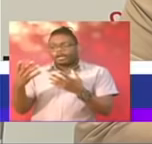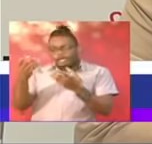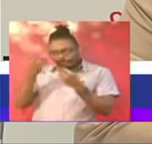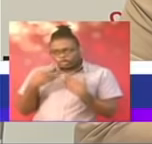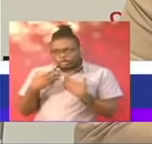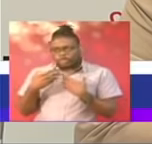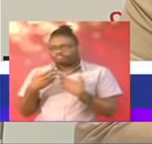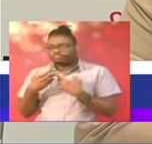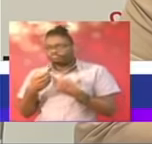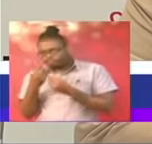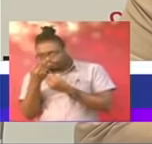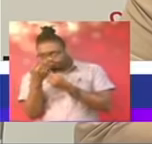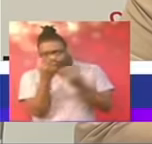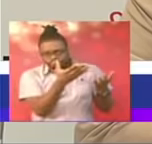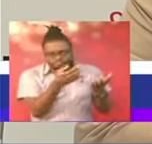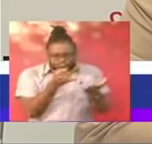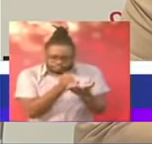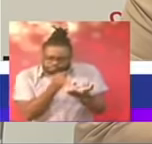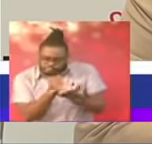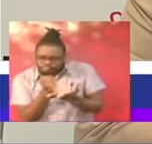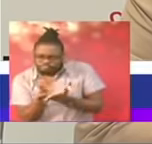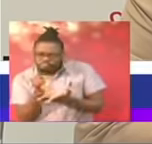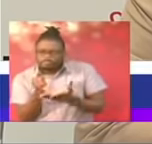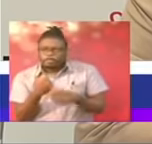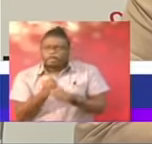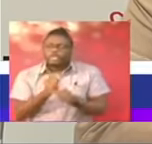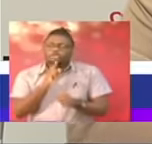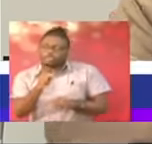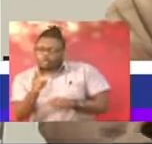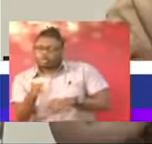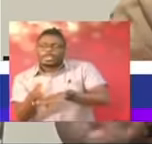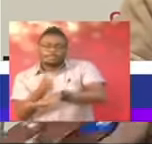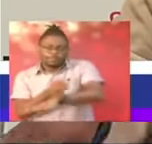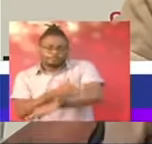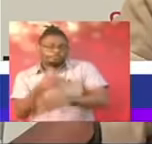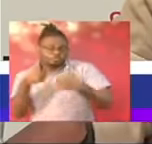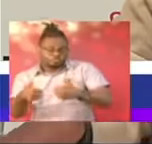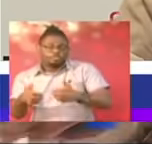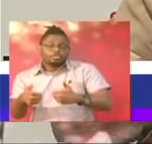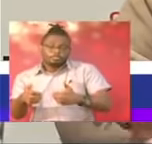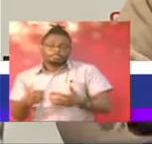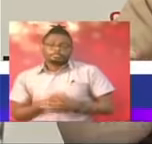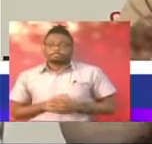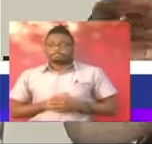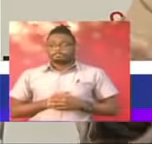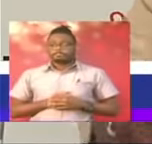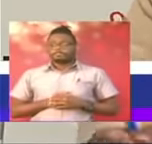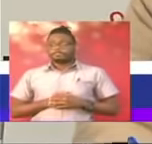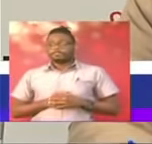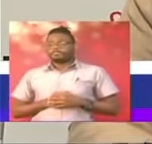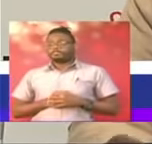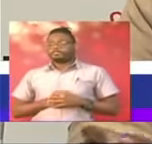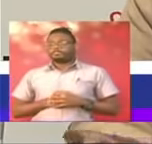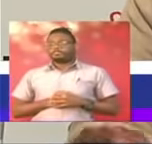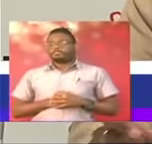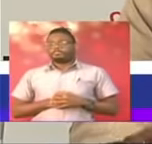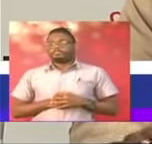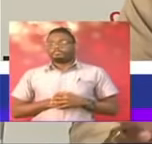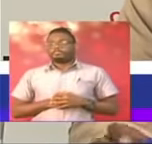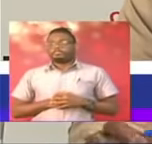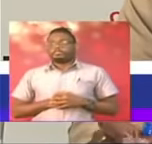that and ensure that we have an improvement in as quick a time as possible. Going back to the question on number of